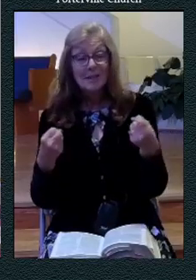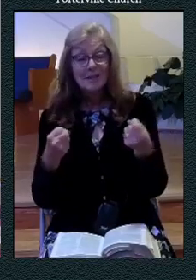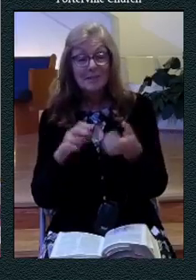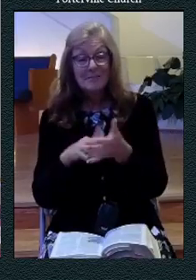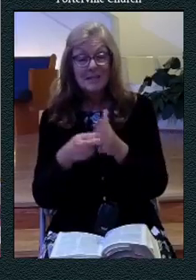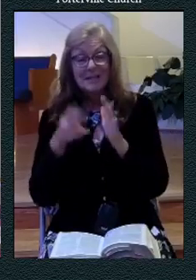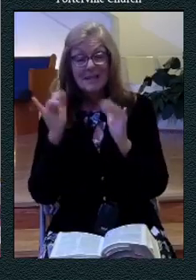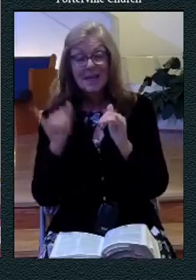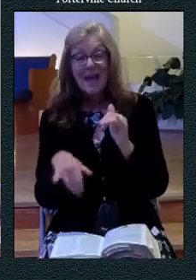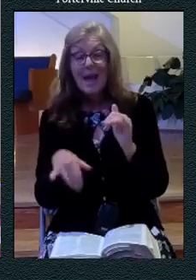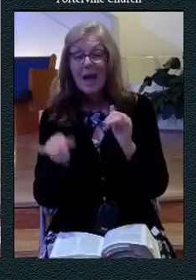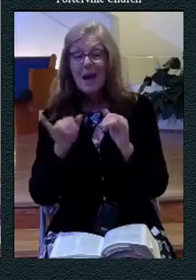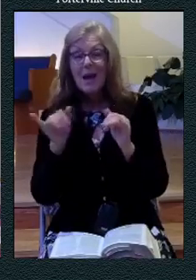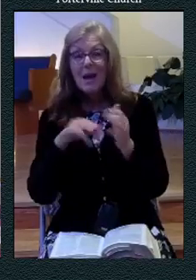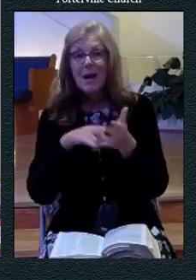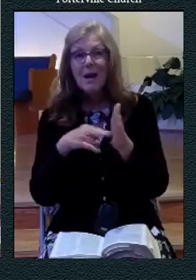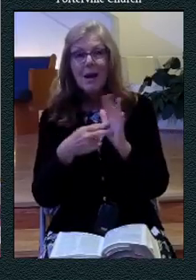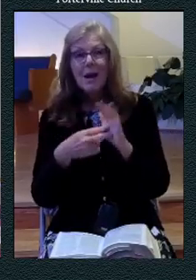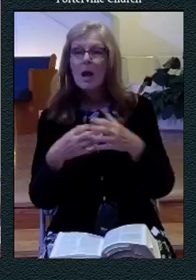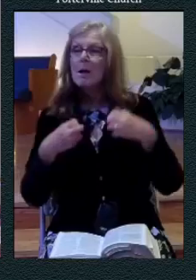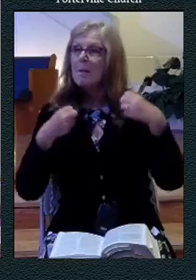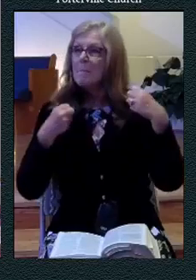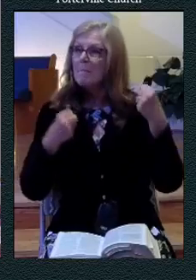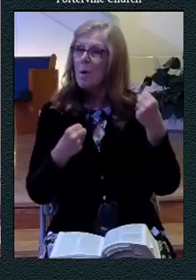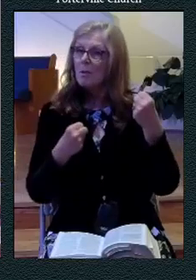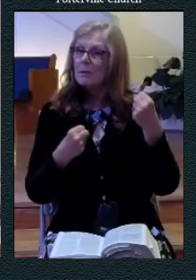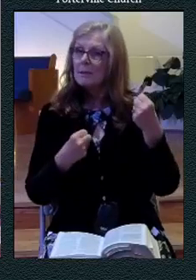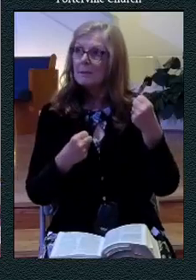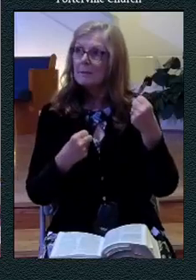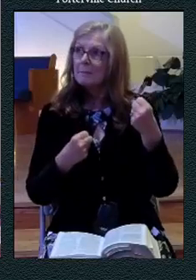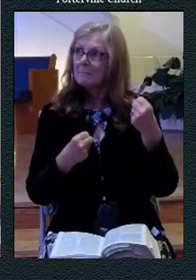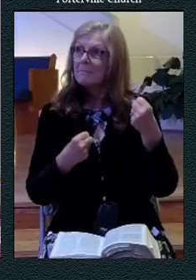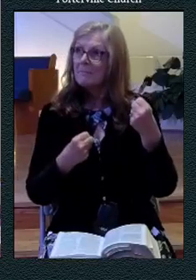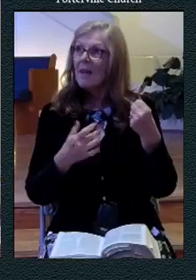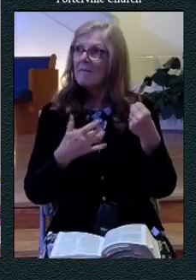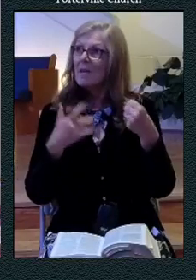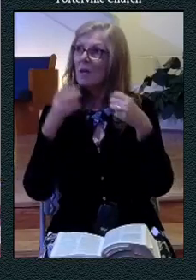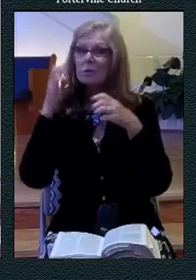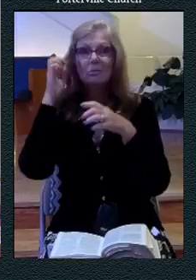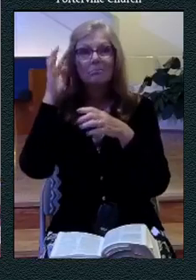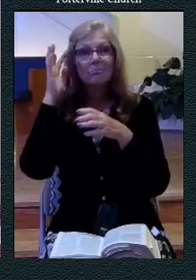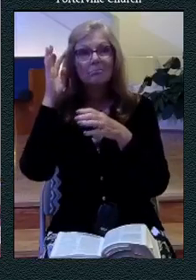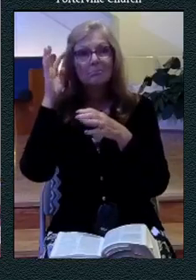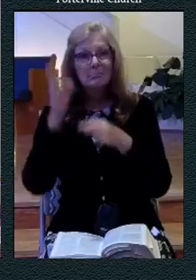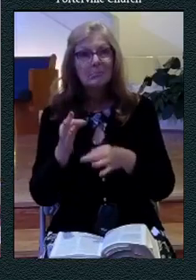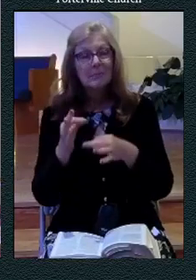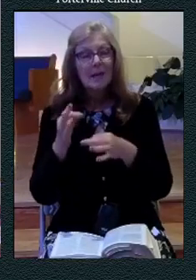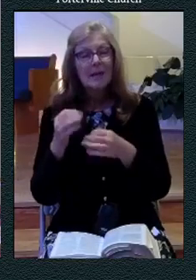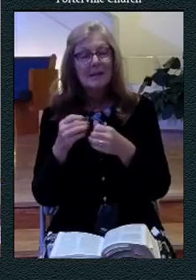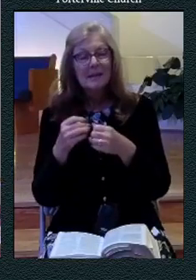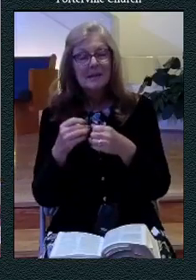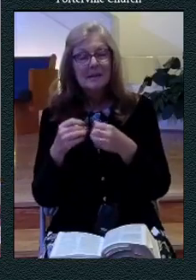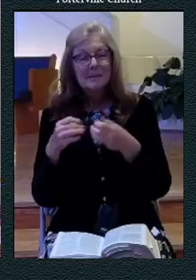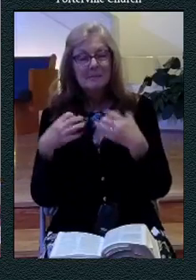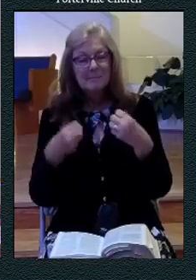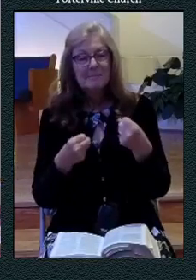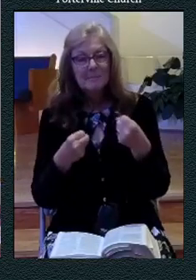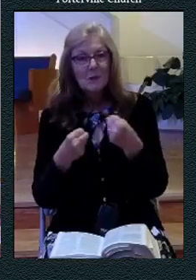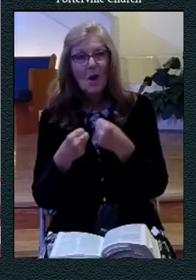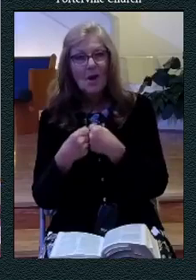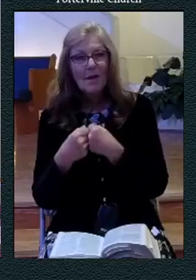And then it also means boldness and assurance. What a rich word, isn't it? That's what the gospel gives